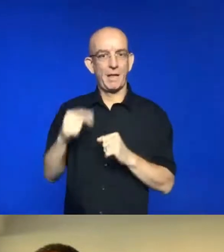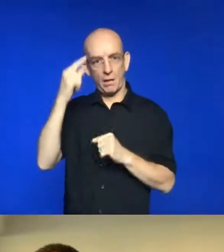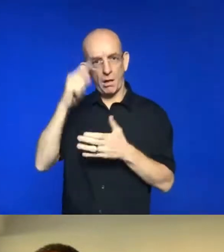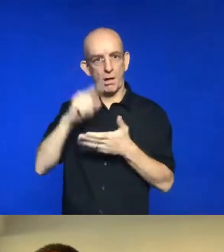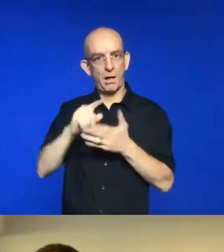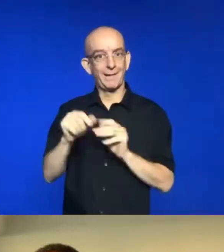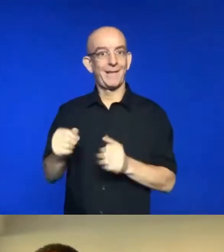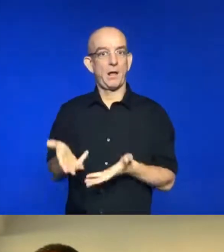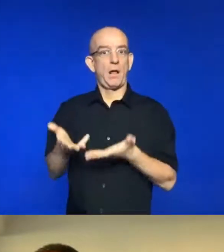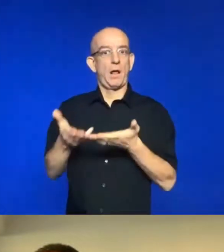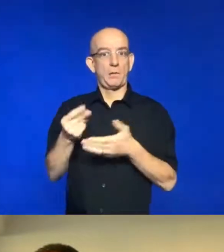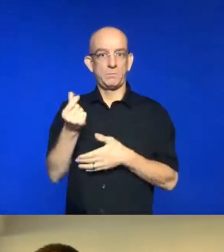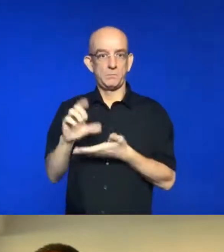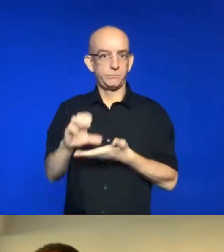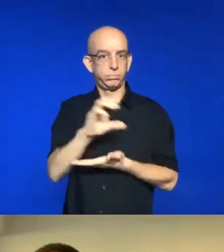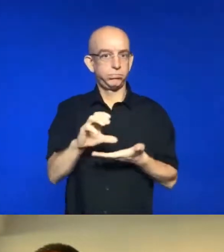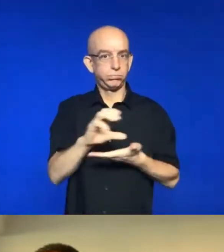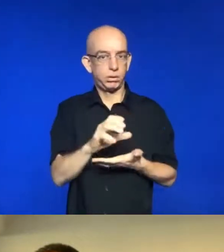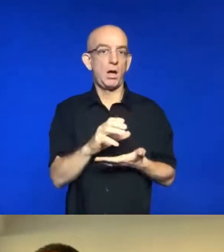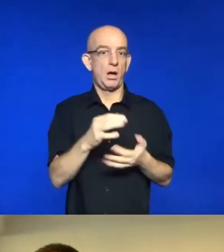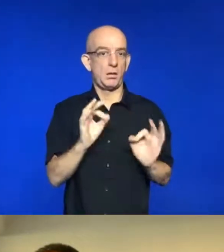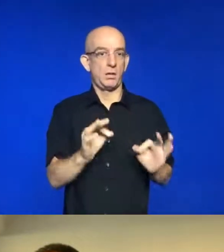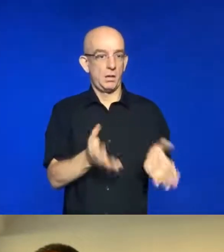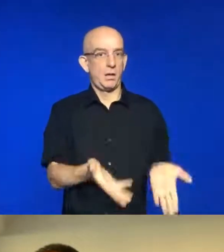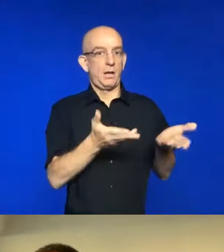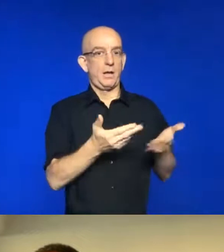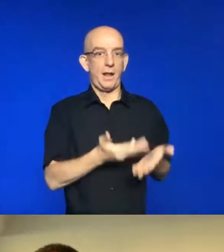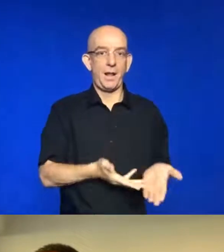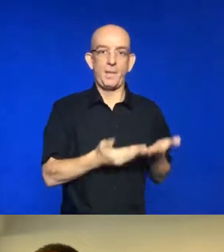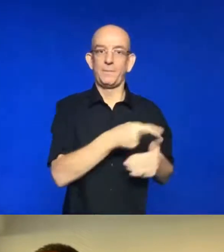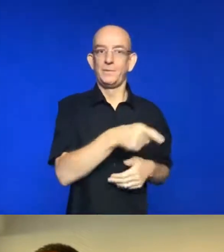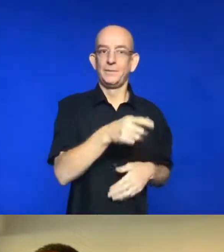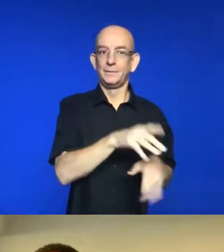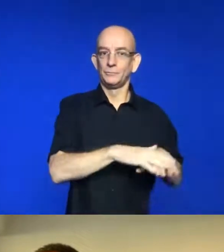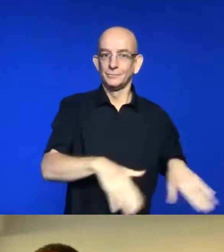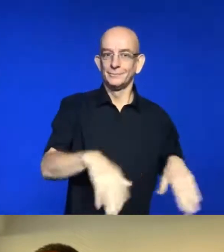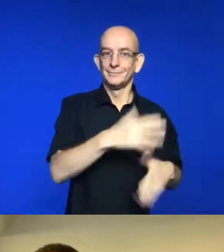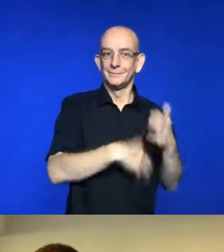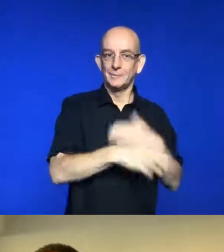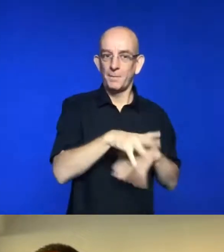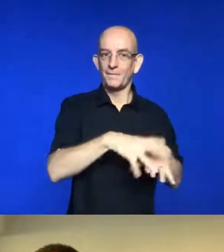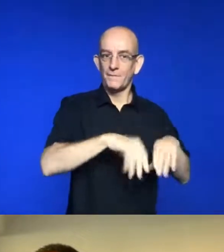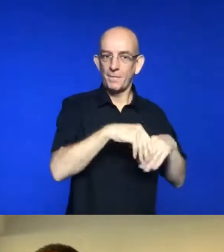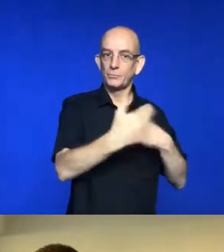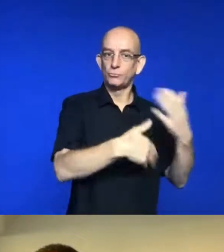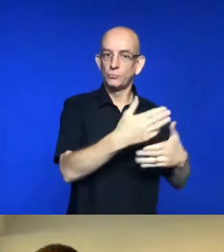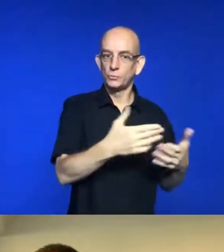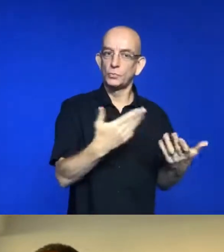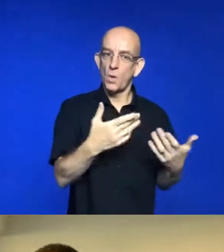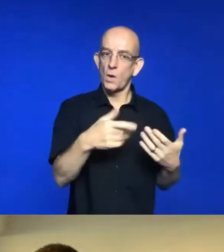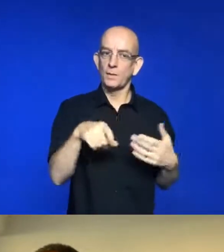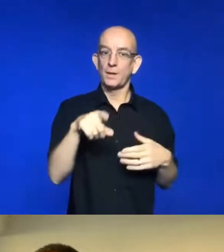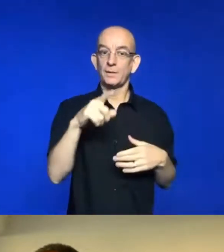think there is also, it's not only a question of spending more, but it's also how to make the